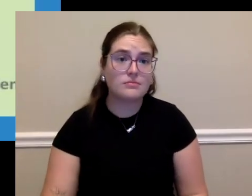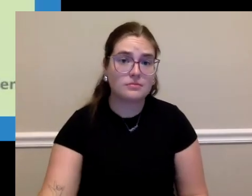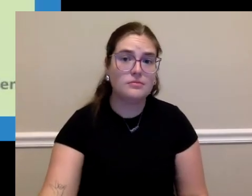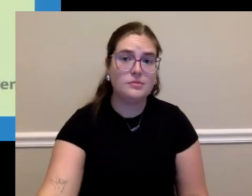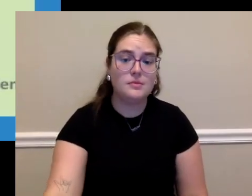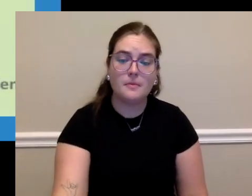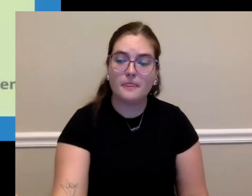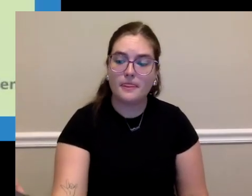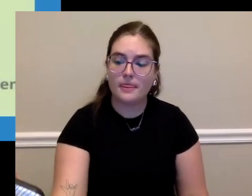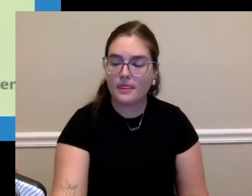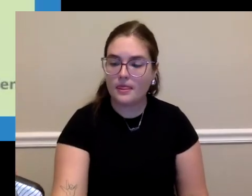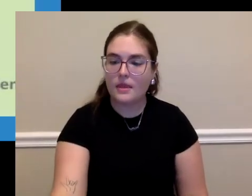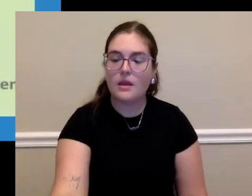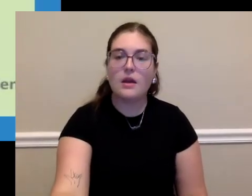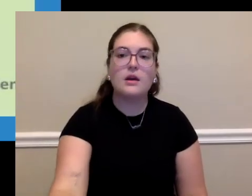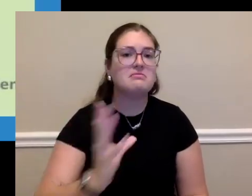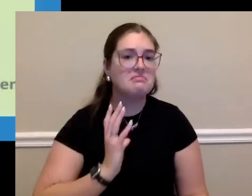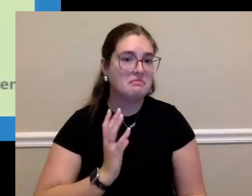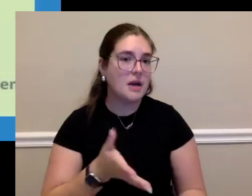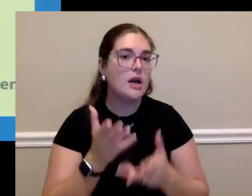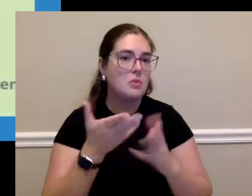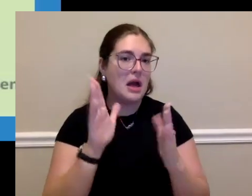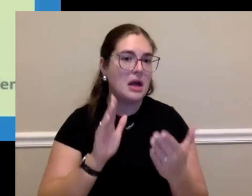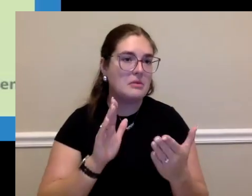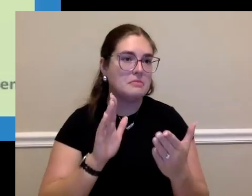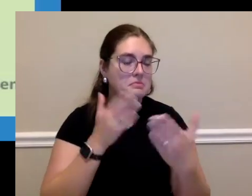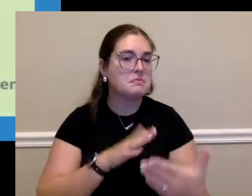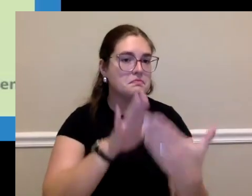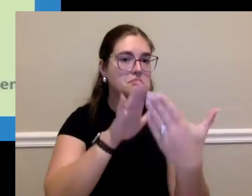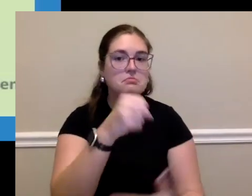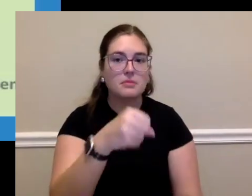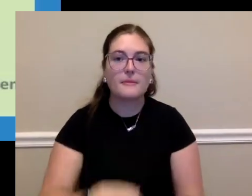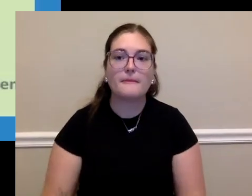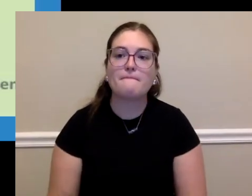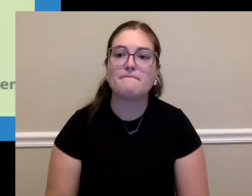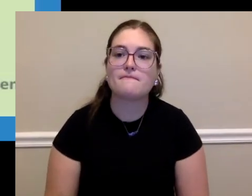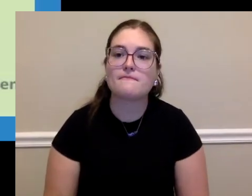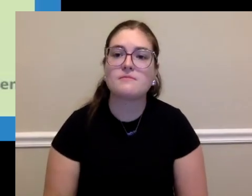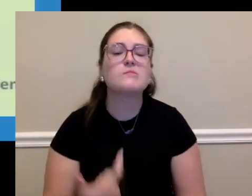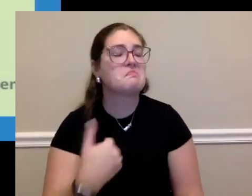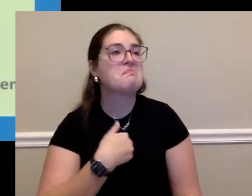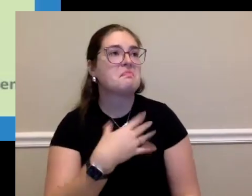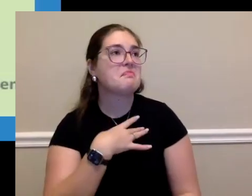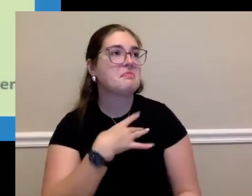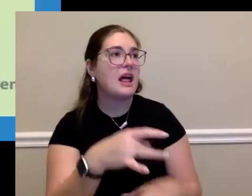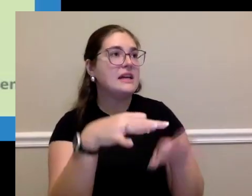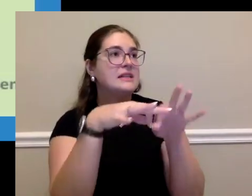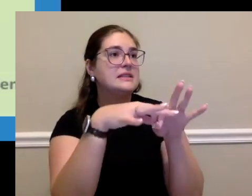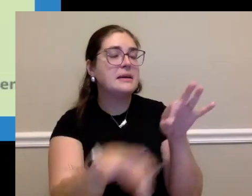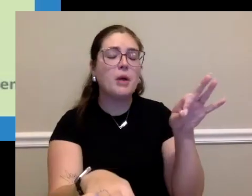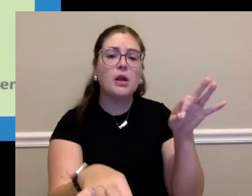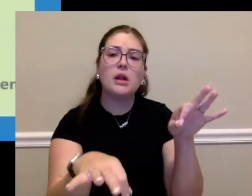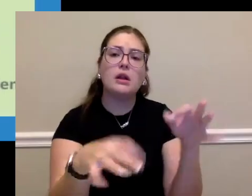fine way of dealing Mhm. with it. Yeah, absolutely. I Um, like simple. I like yeah, simple. Let's make